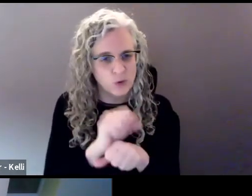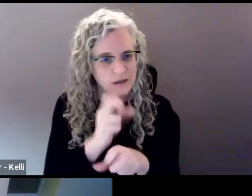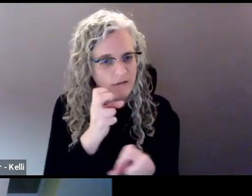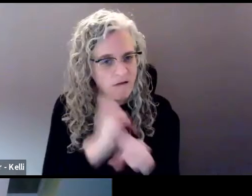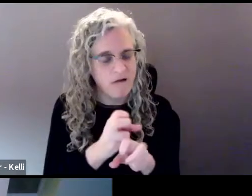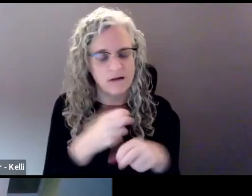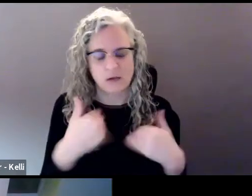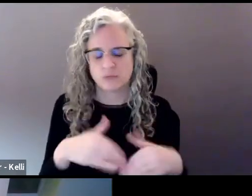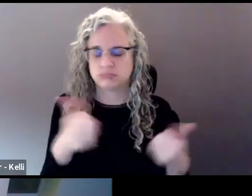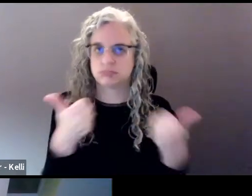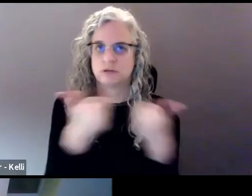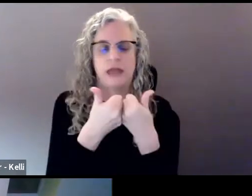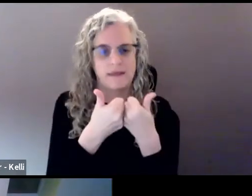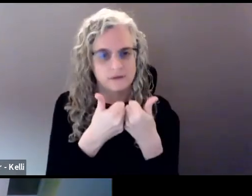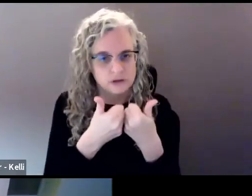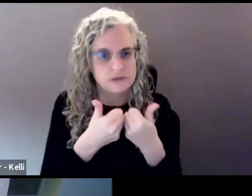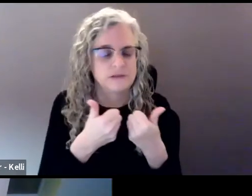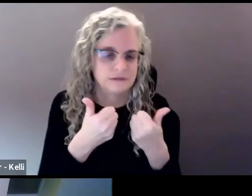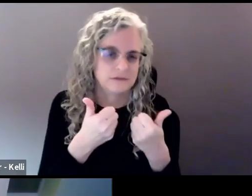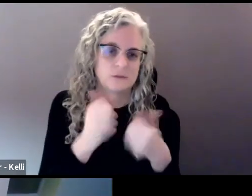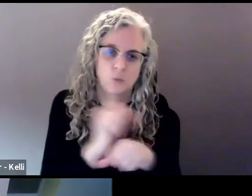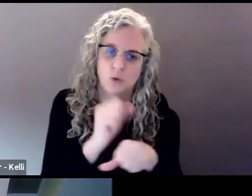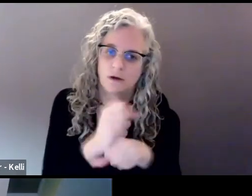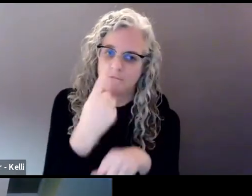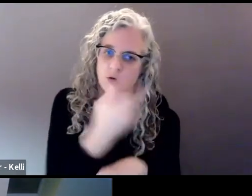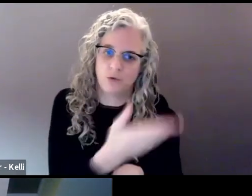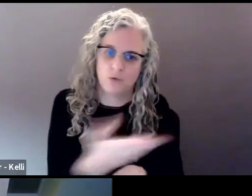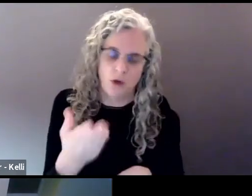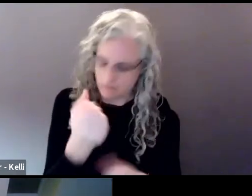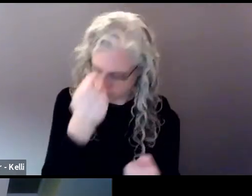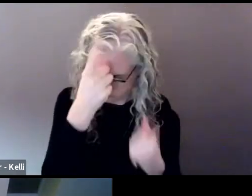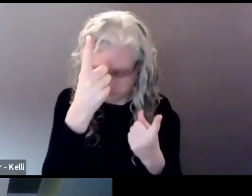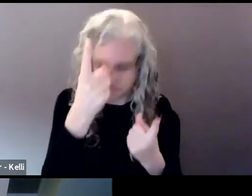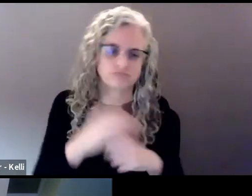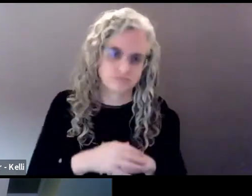the difficult position you are put in right now.